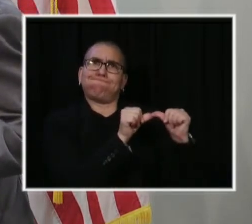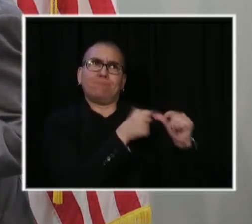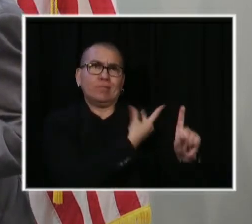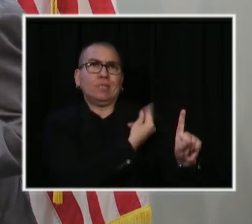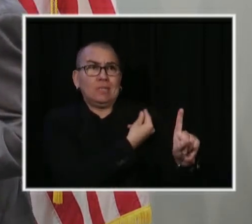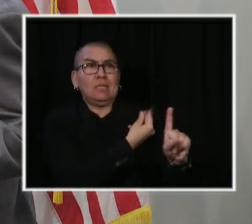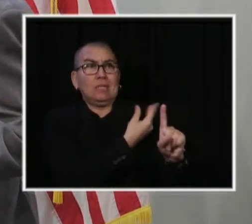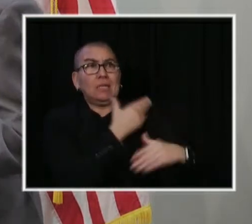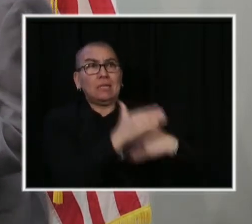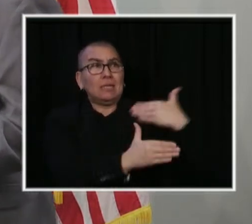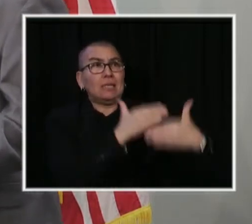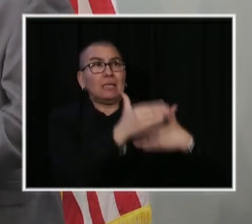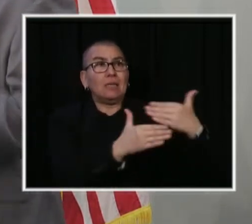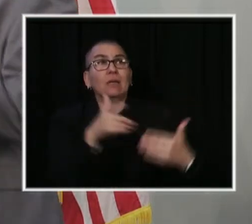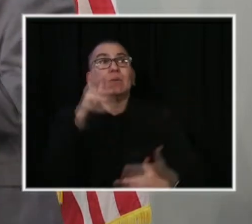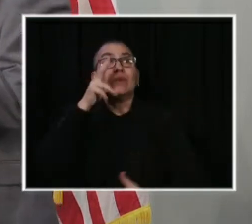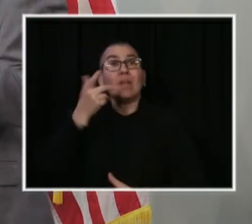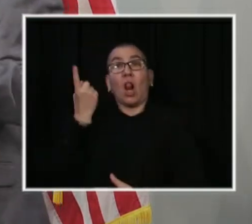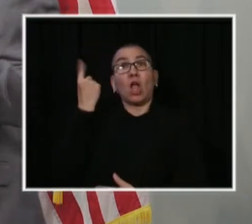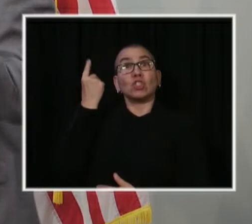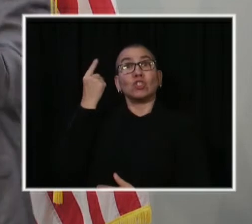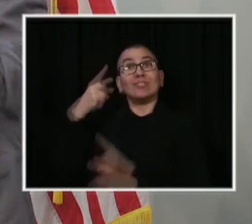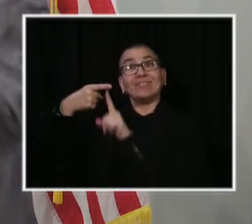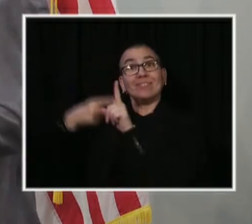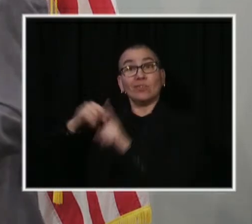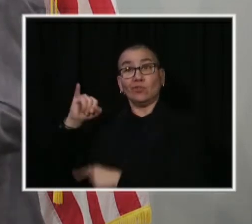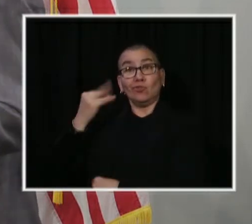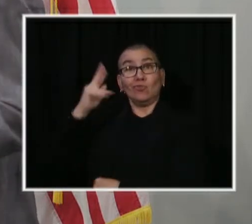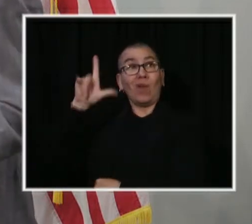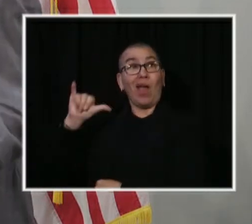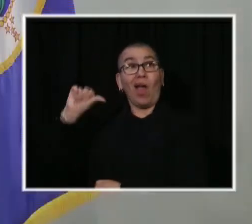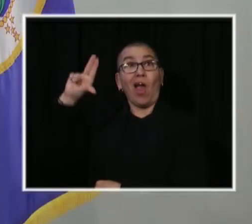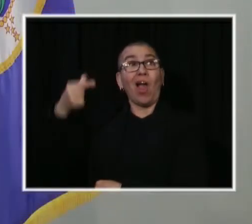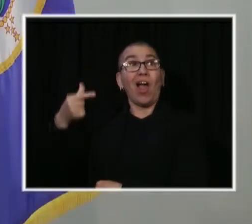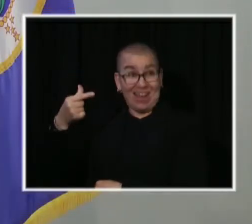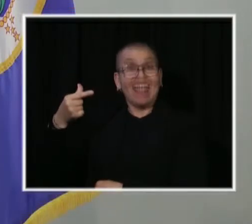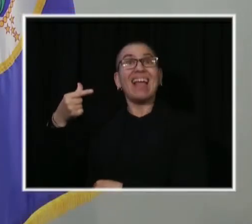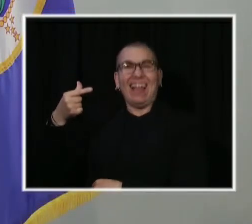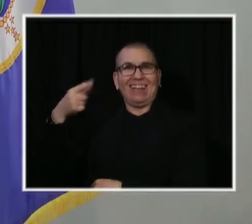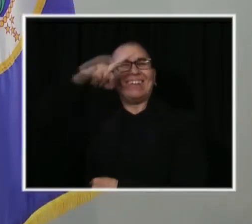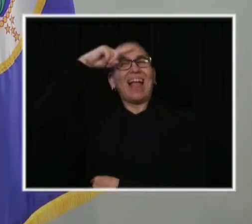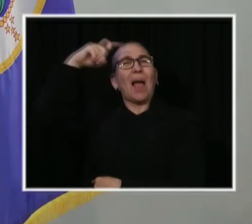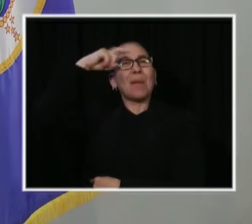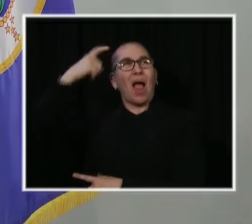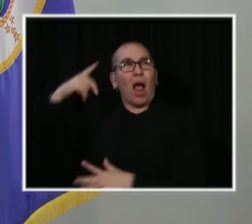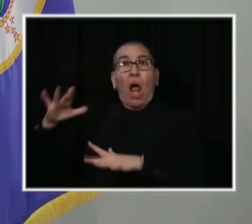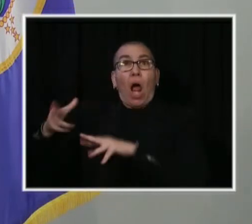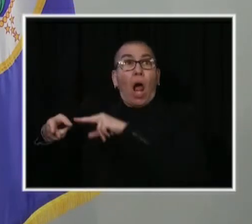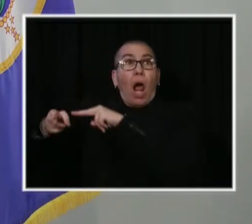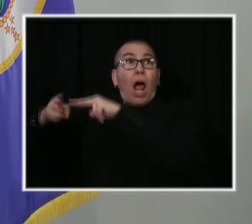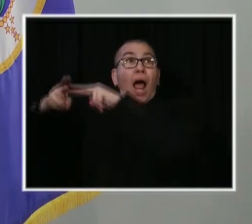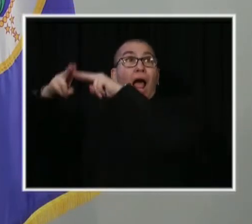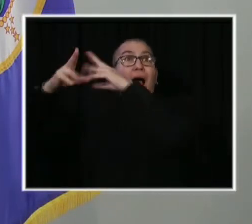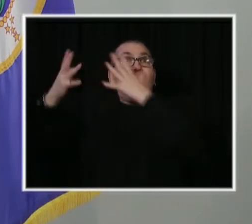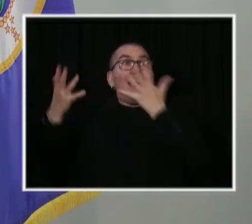of June, July, and August last year. It plateaued and didn't go any lower. We need to drive it down to nothing.